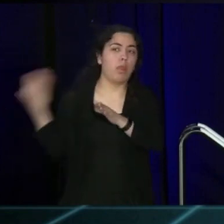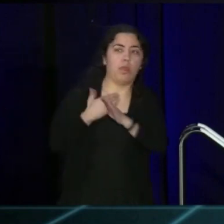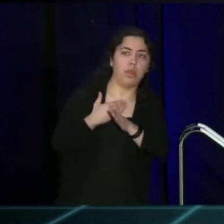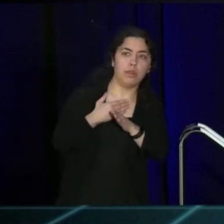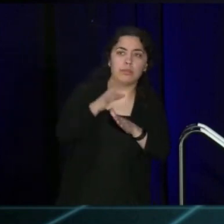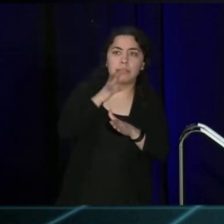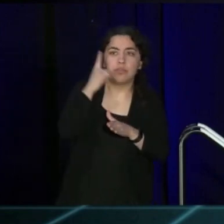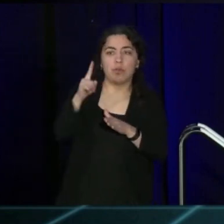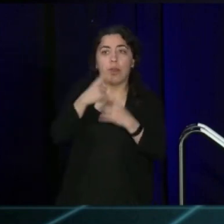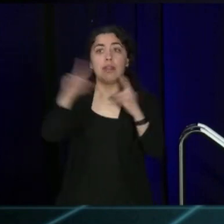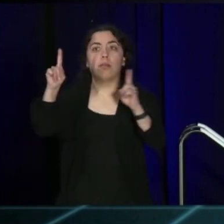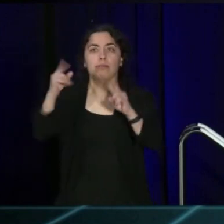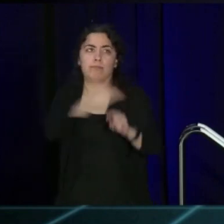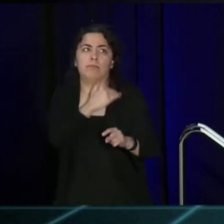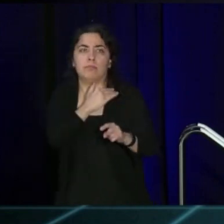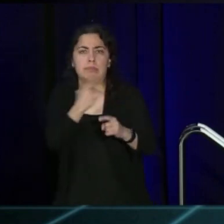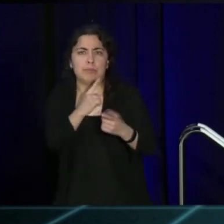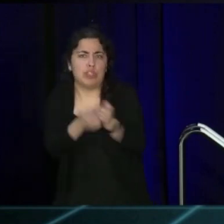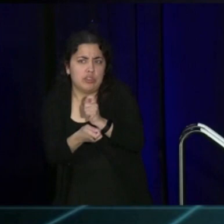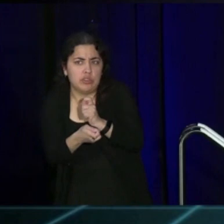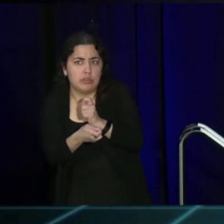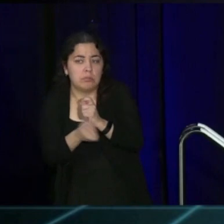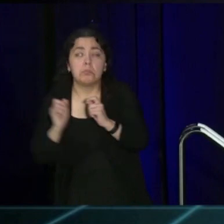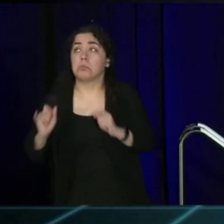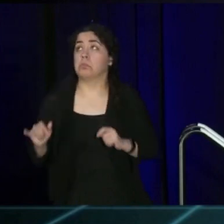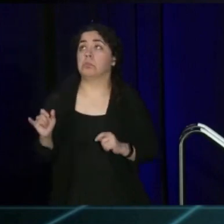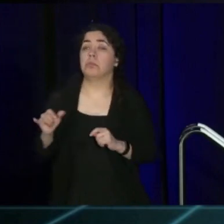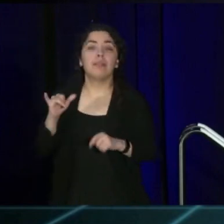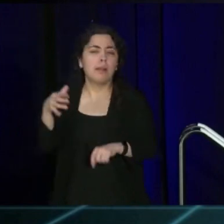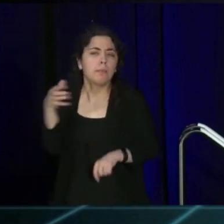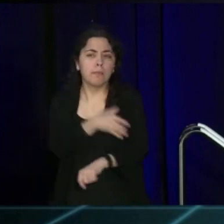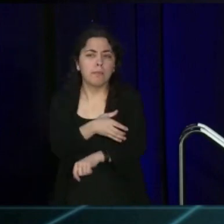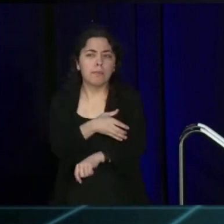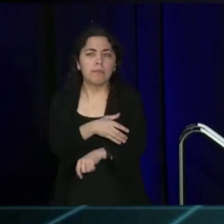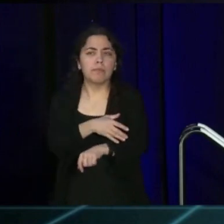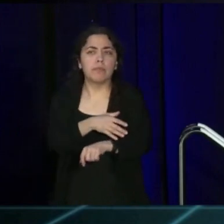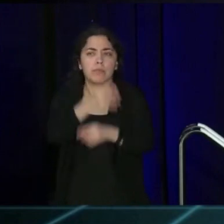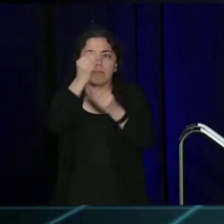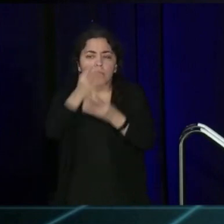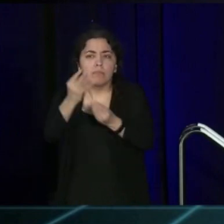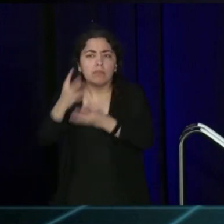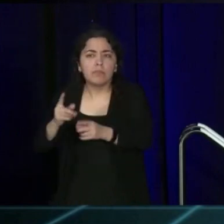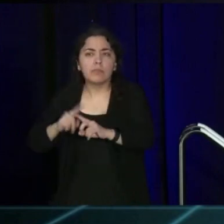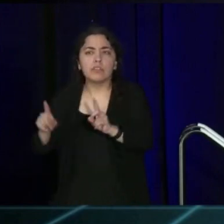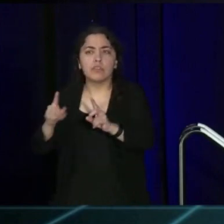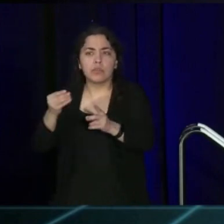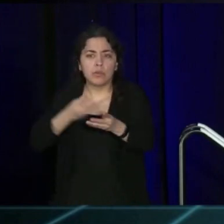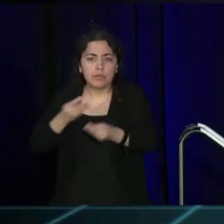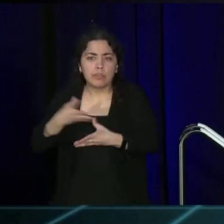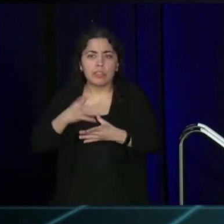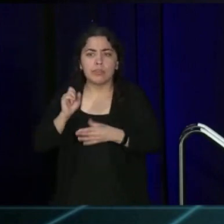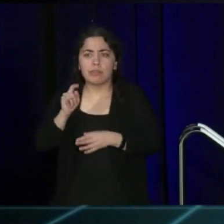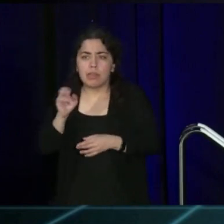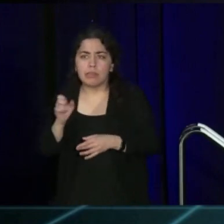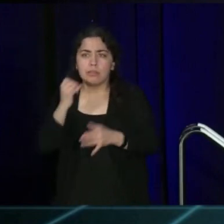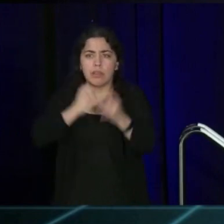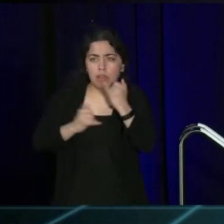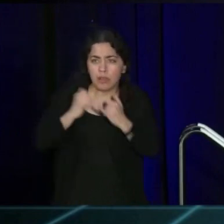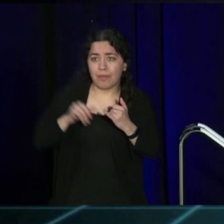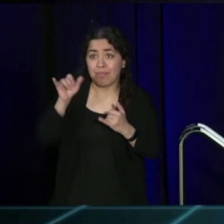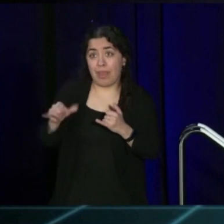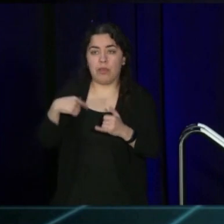announcement. And this is a very powerful feature to communicate different notifications, statuses, errors, which is exactly what we